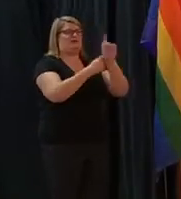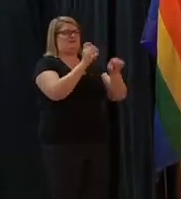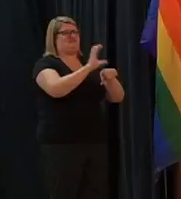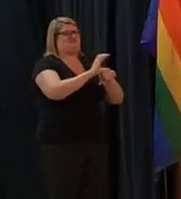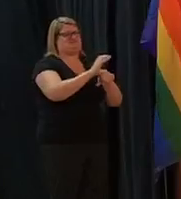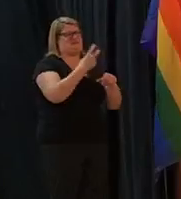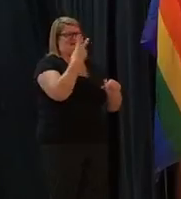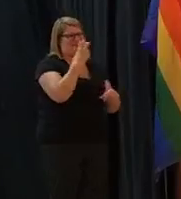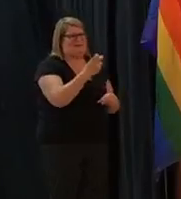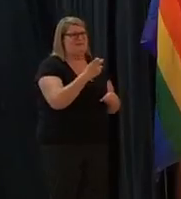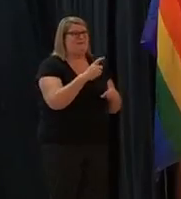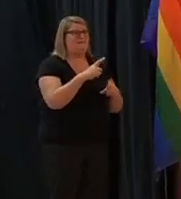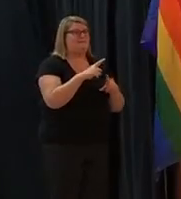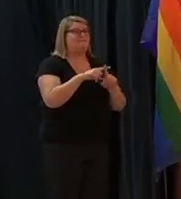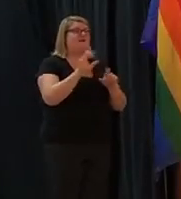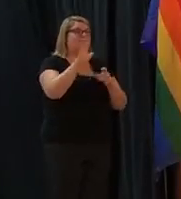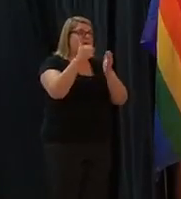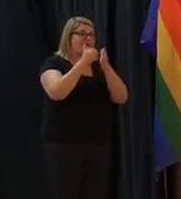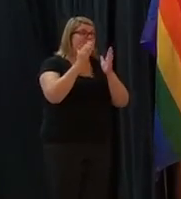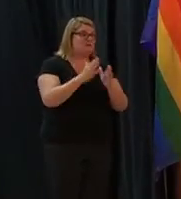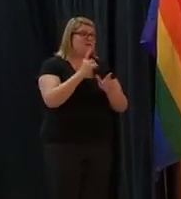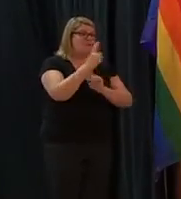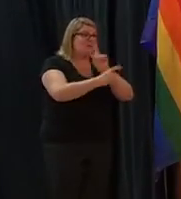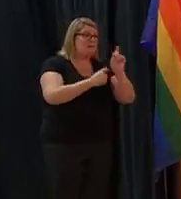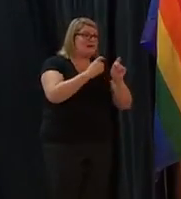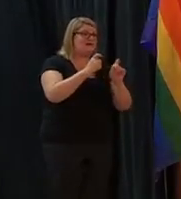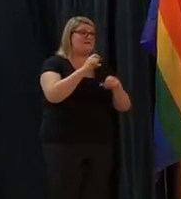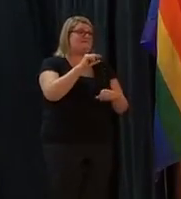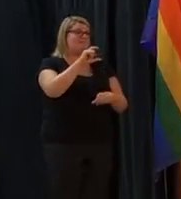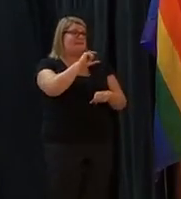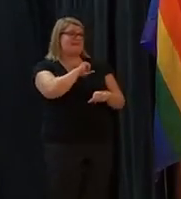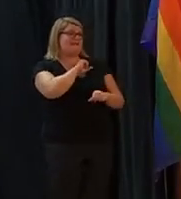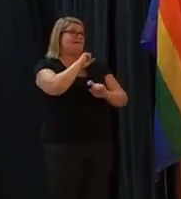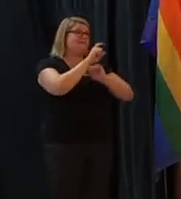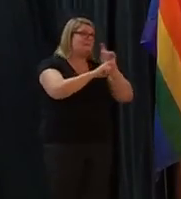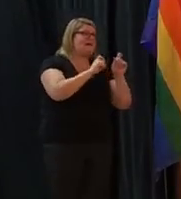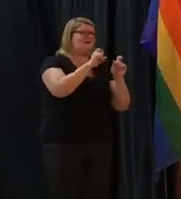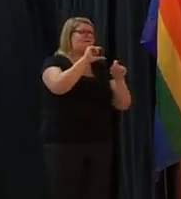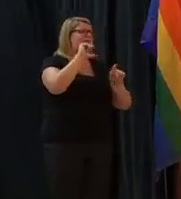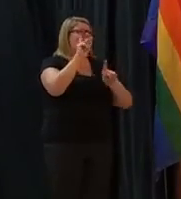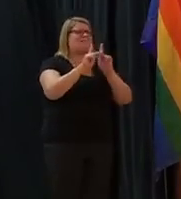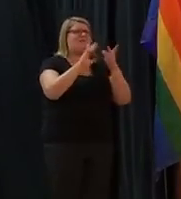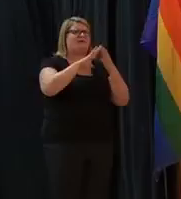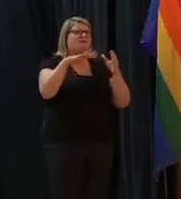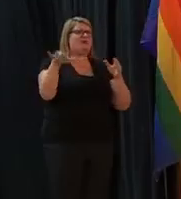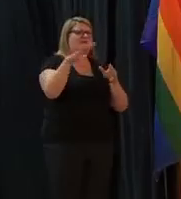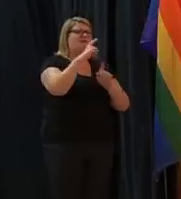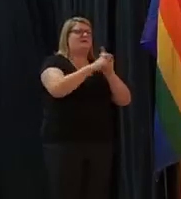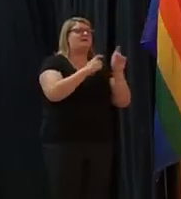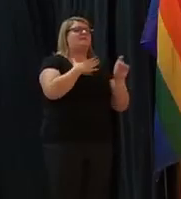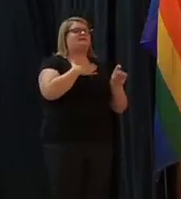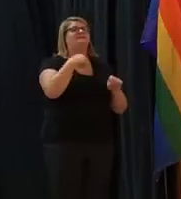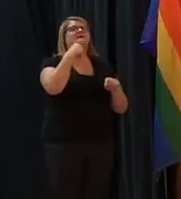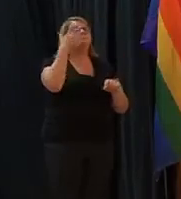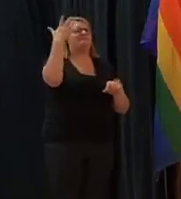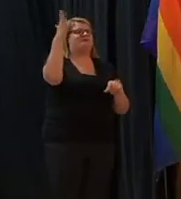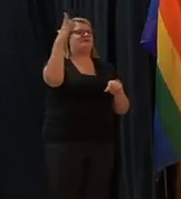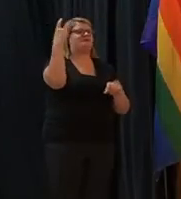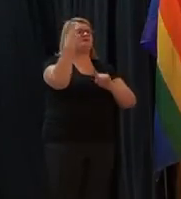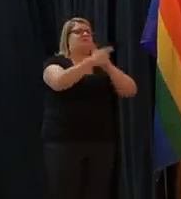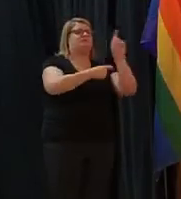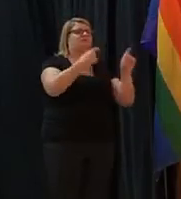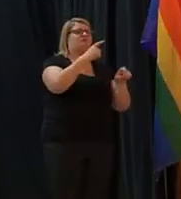But our neighbors, your neighbors, relatives, colleagues, make sure that they stop giving donations to those